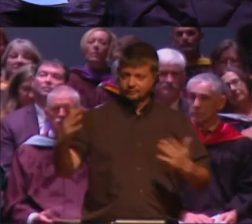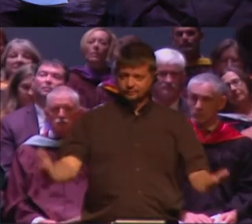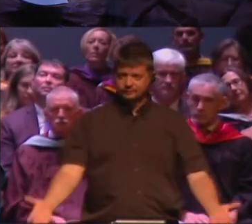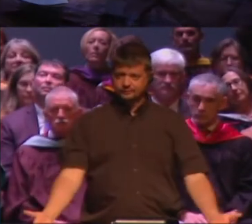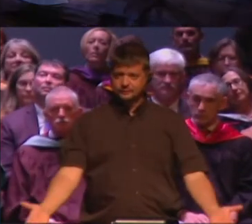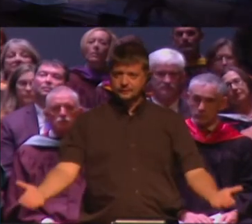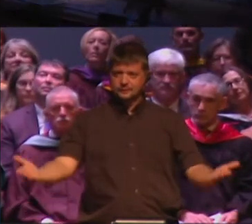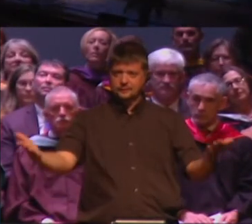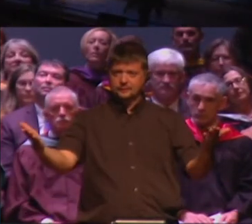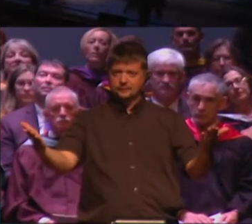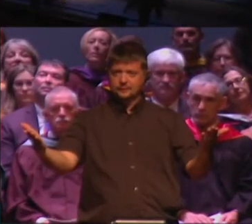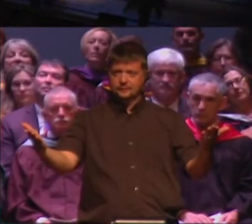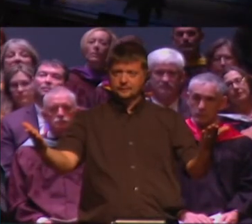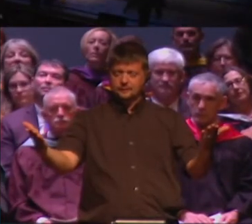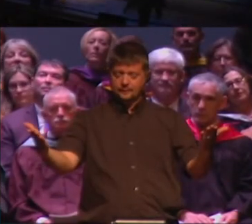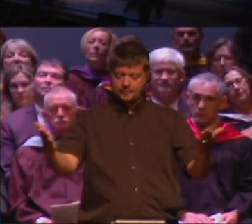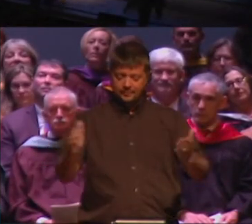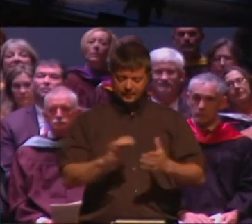rise?